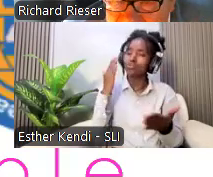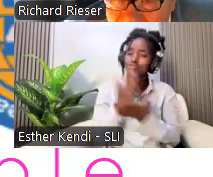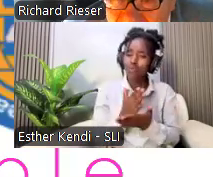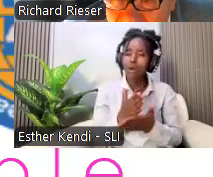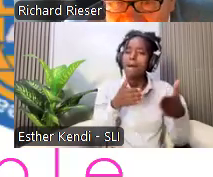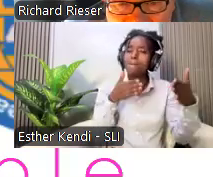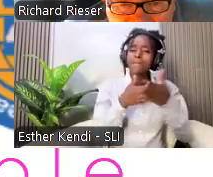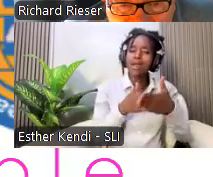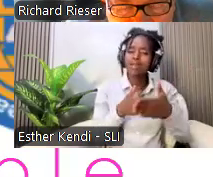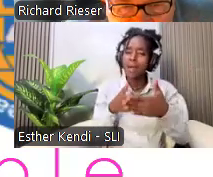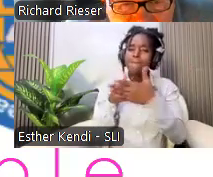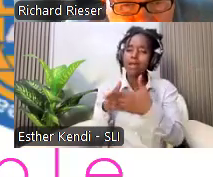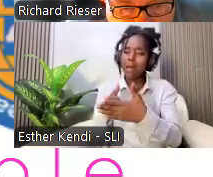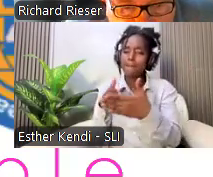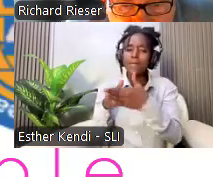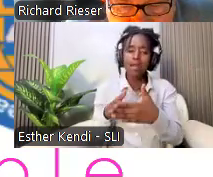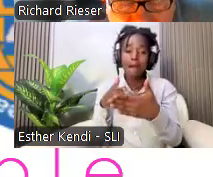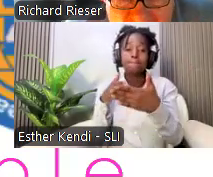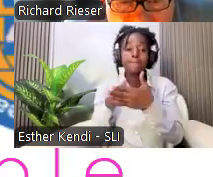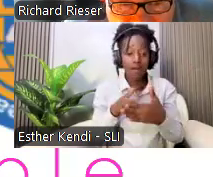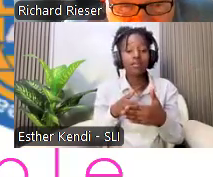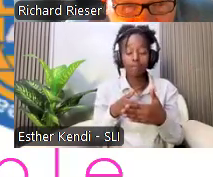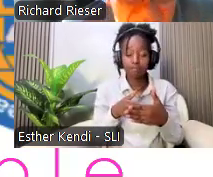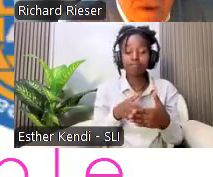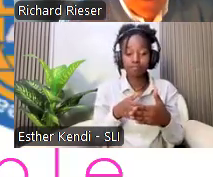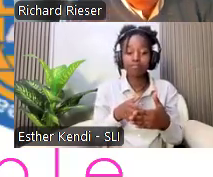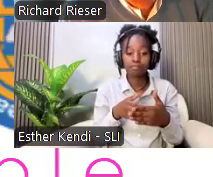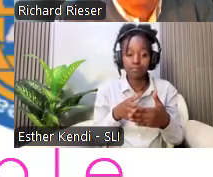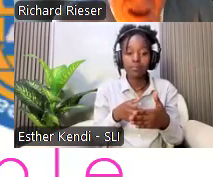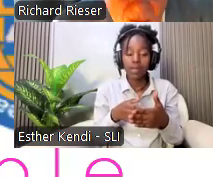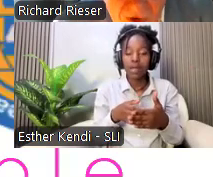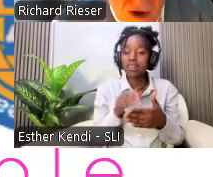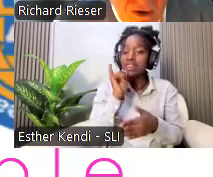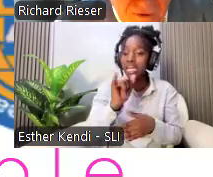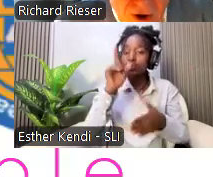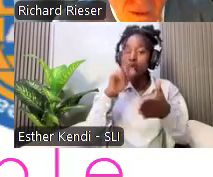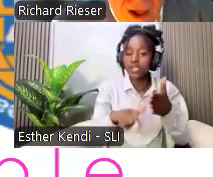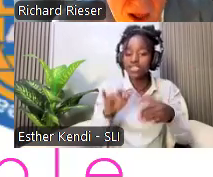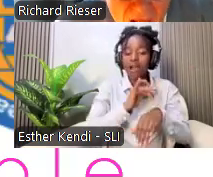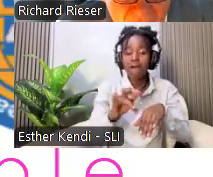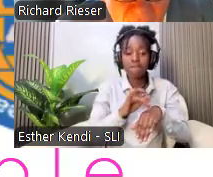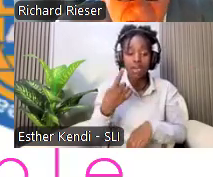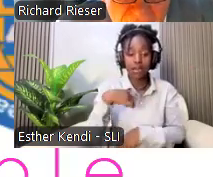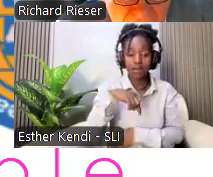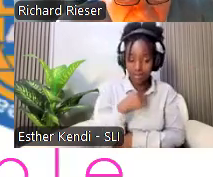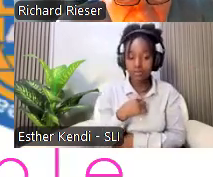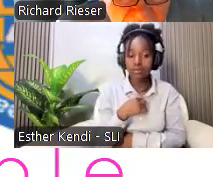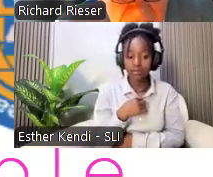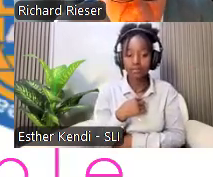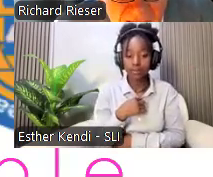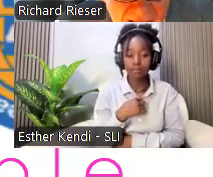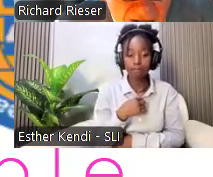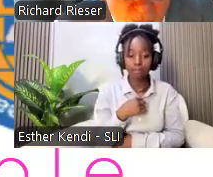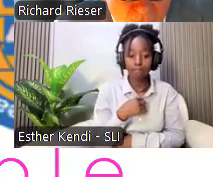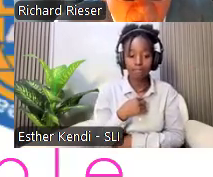now you can understand this wall, which is a good analogy for it. We've got a little film which we use